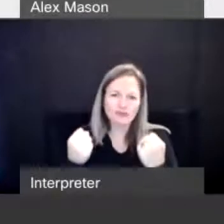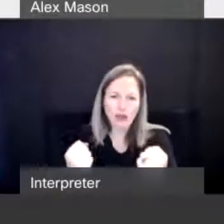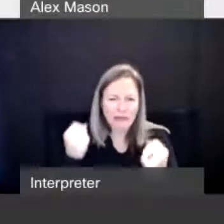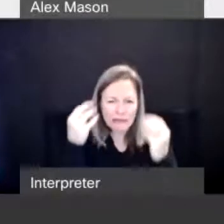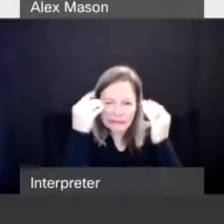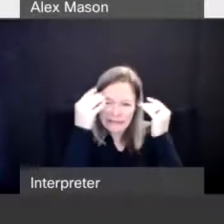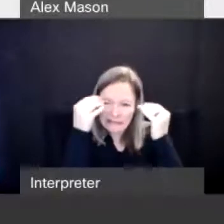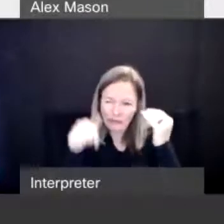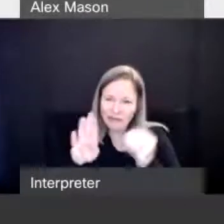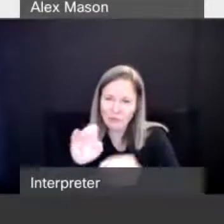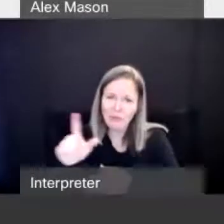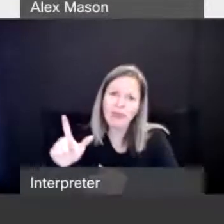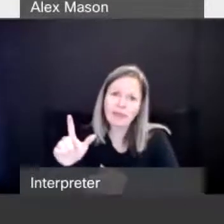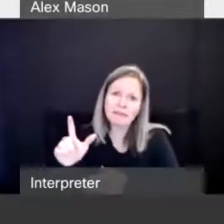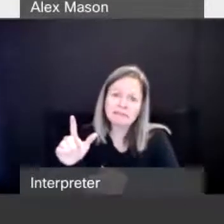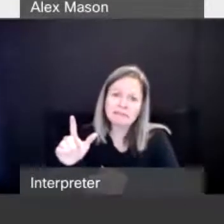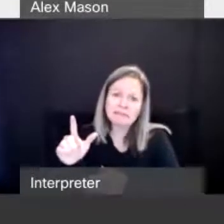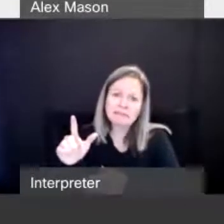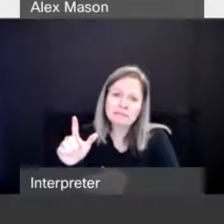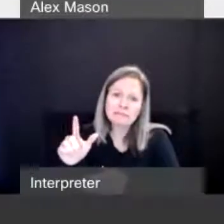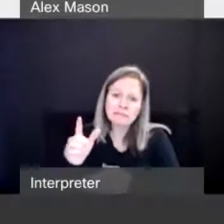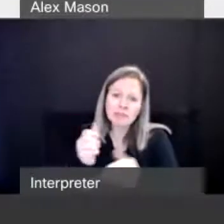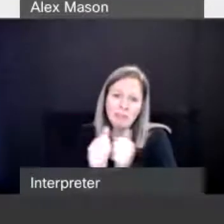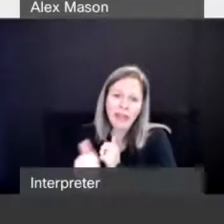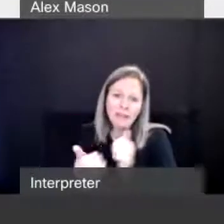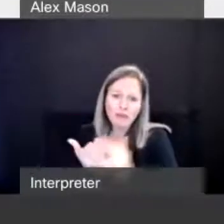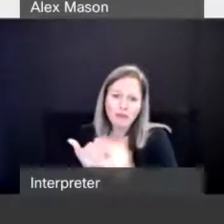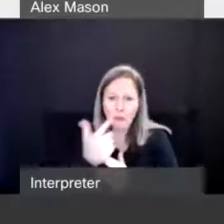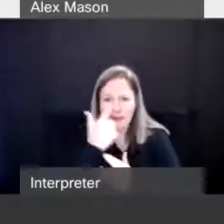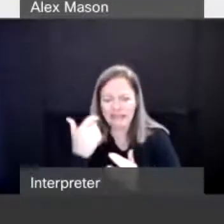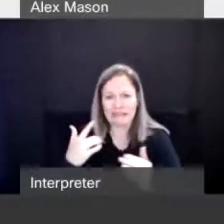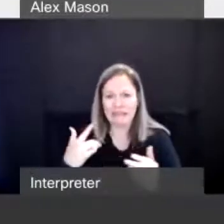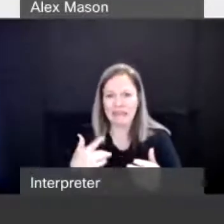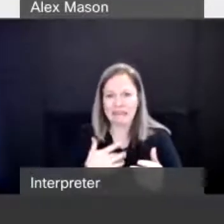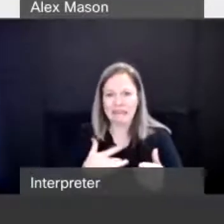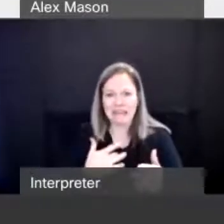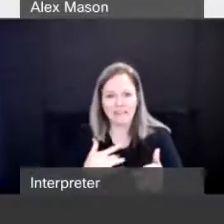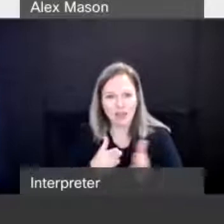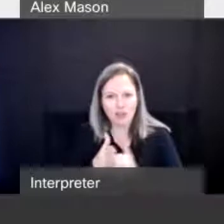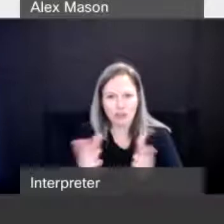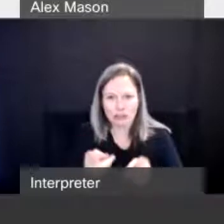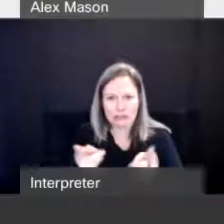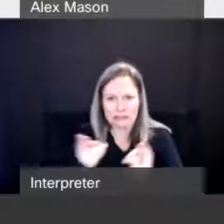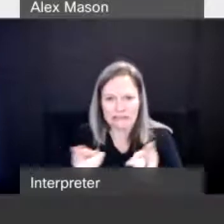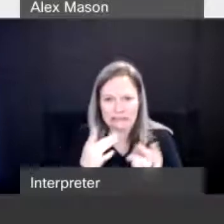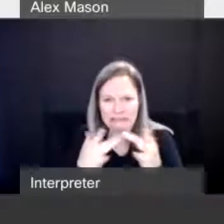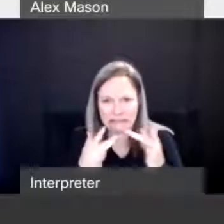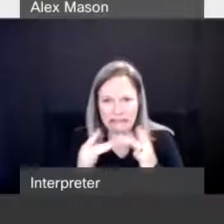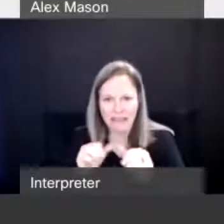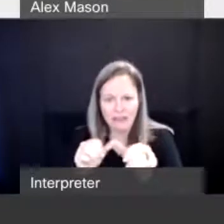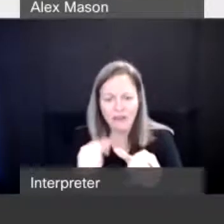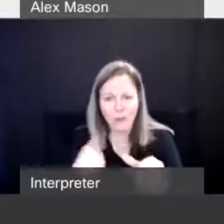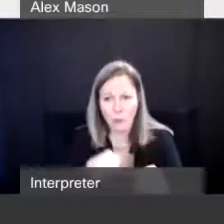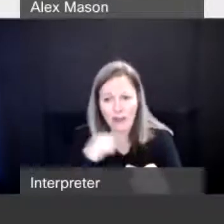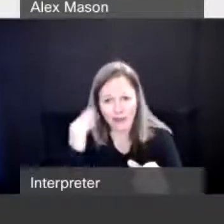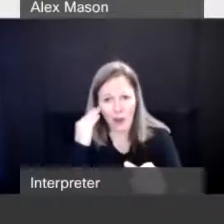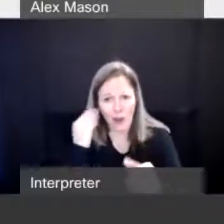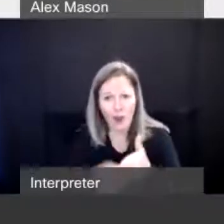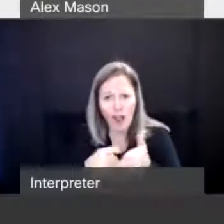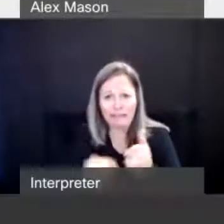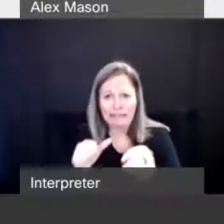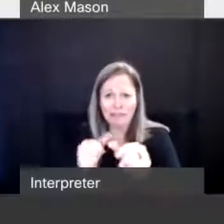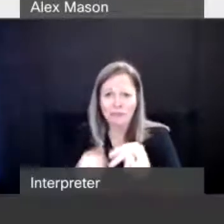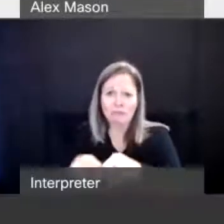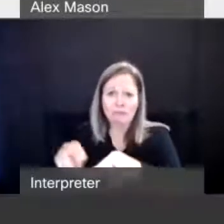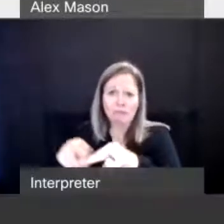bill, to get it through, because the sense of urgency continues, and we all know costs continue to rise every year.